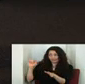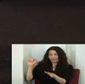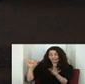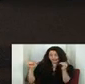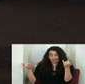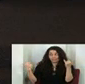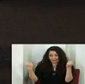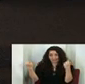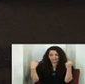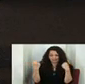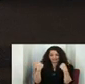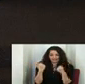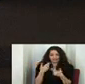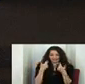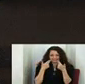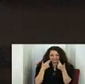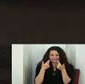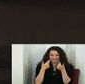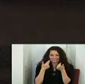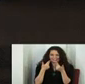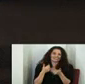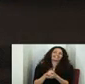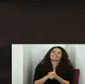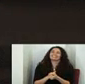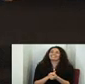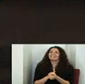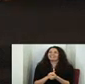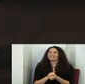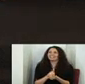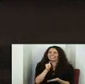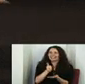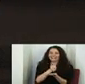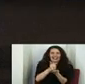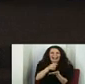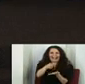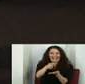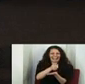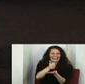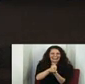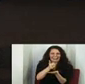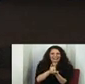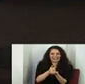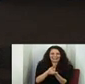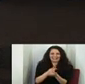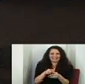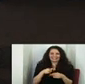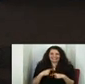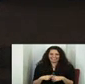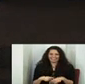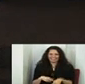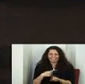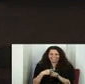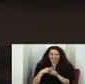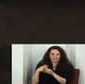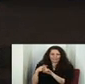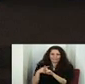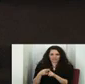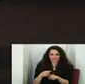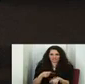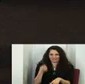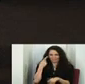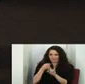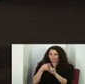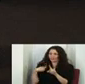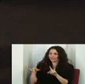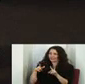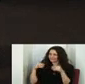Yeah. Oh, we've affirmation from our signers this morning. That's enough of you, Roger Owens.